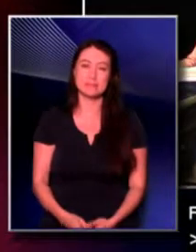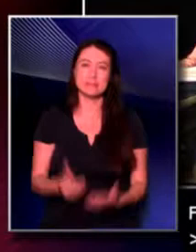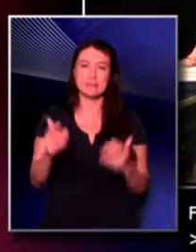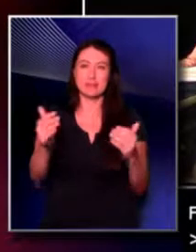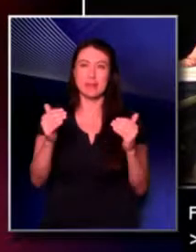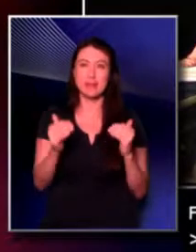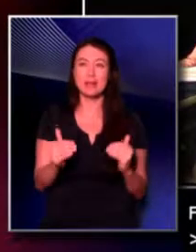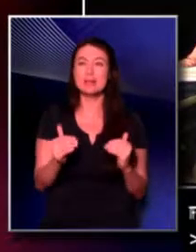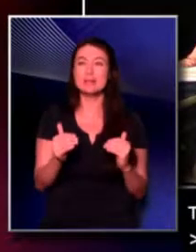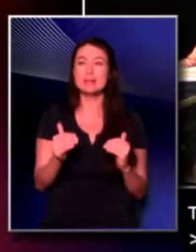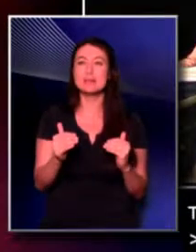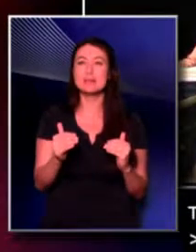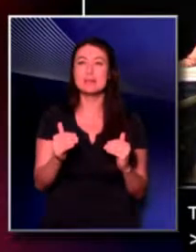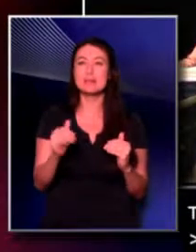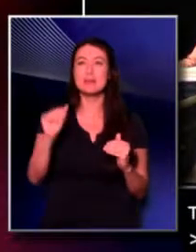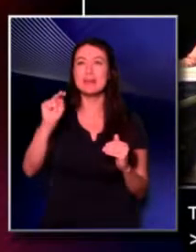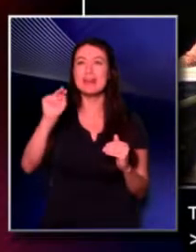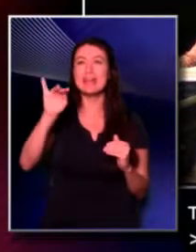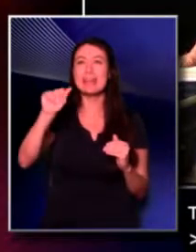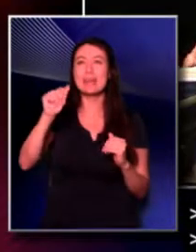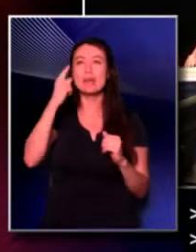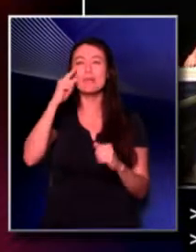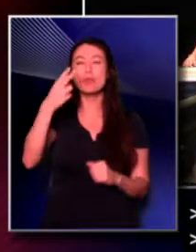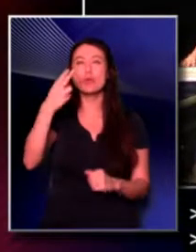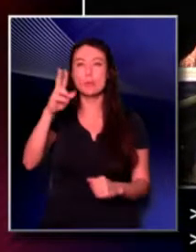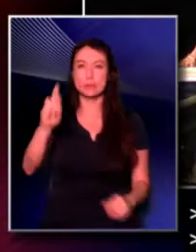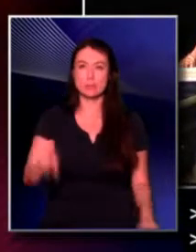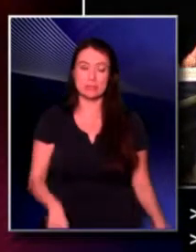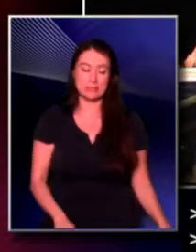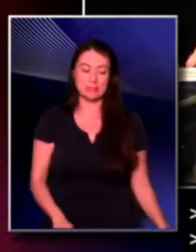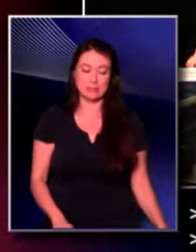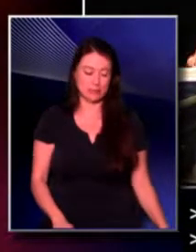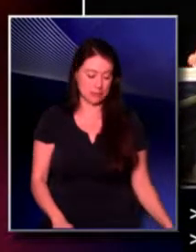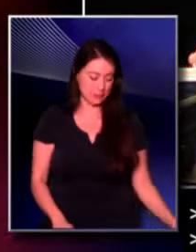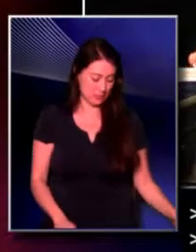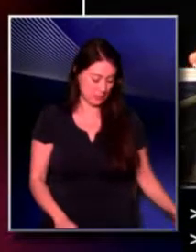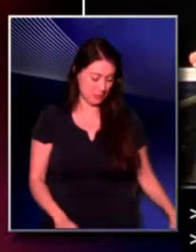Next is Anita on Human Resources.